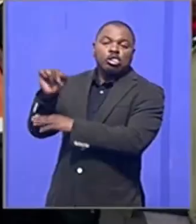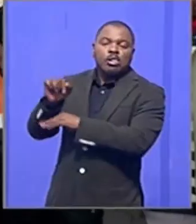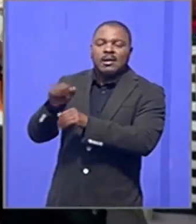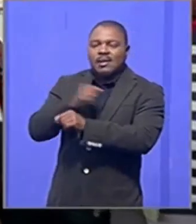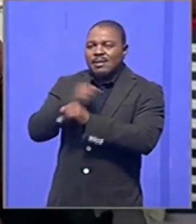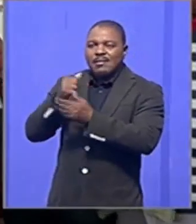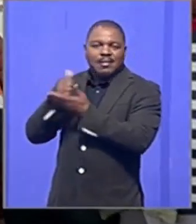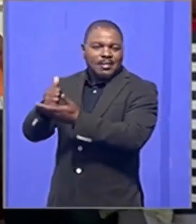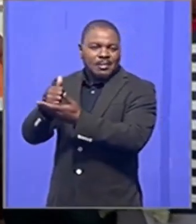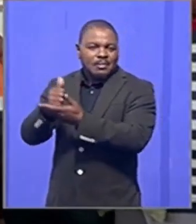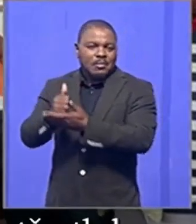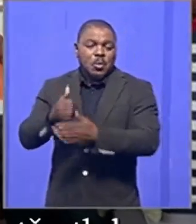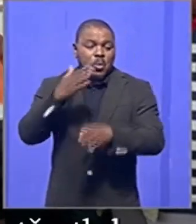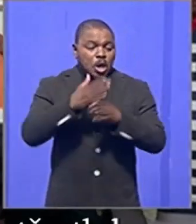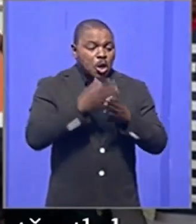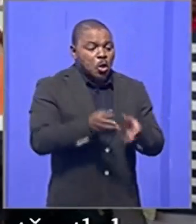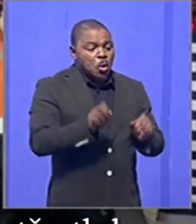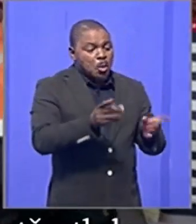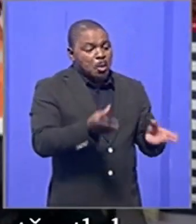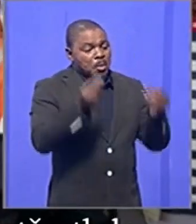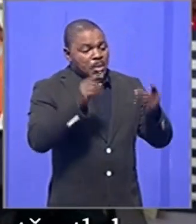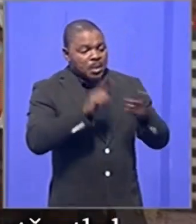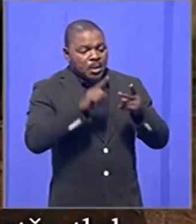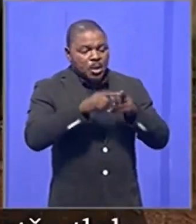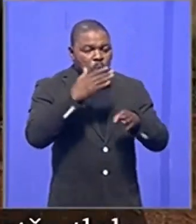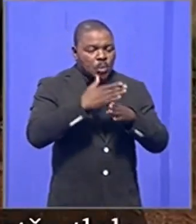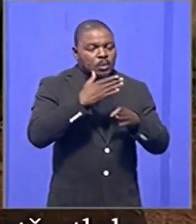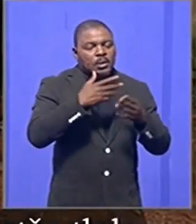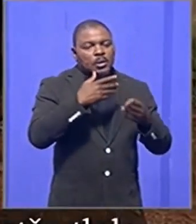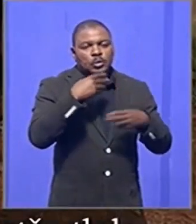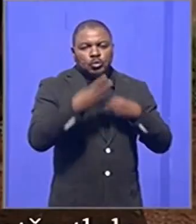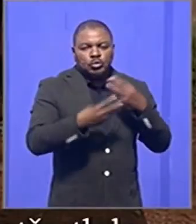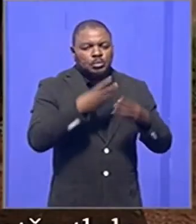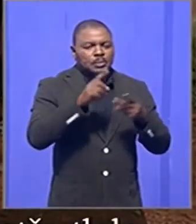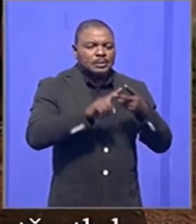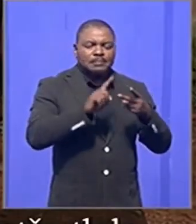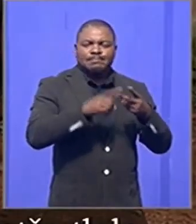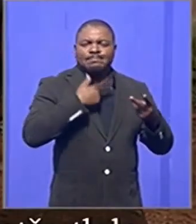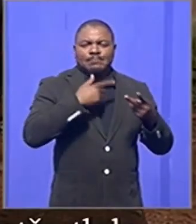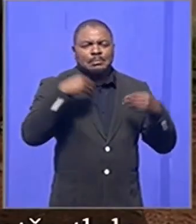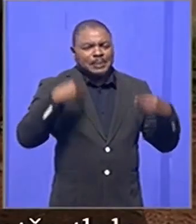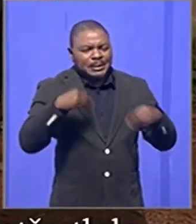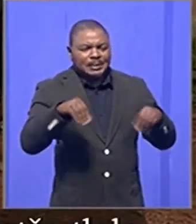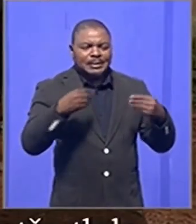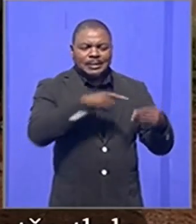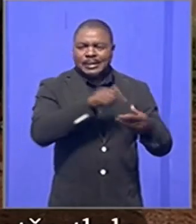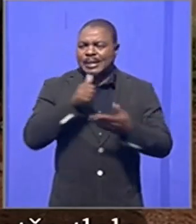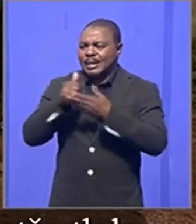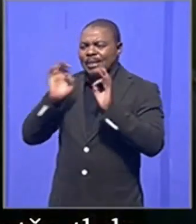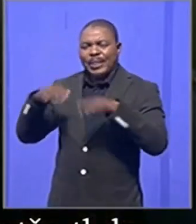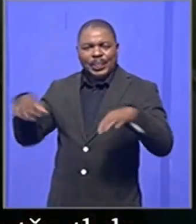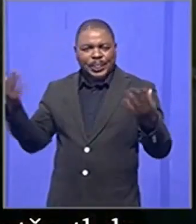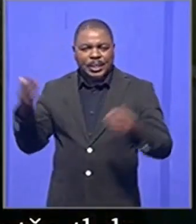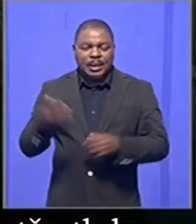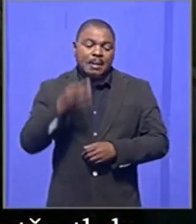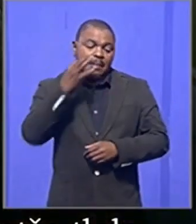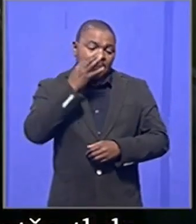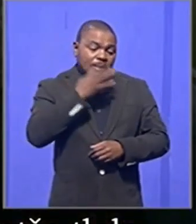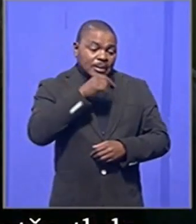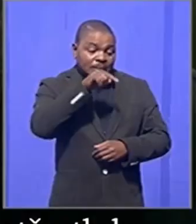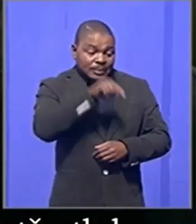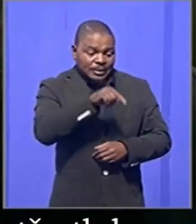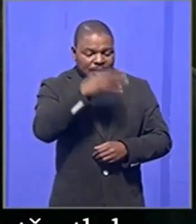menyetla ya mesebetsi le ho iqalla dikgwebo tsa bona. Ba boetse ba tletleba ka hore mmuso ha o etse ho lekaneng ho fedisa thekiso